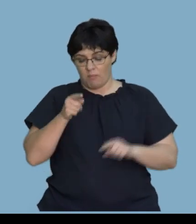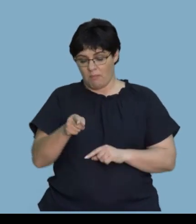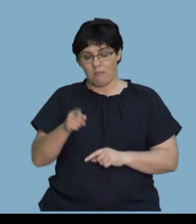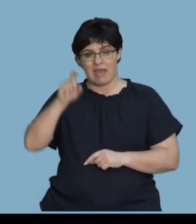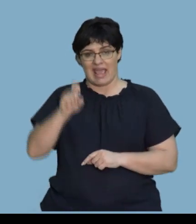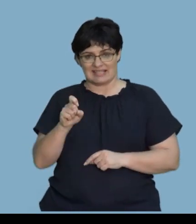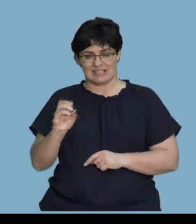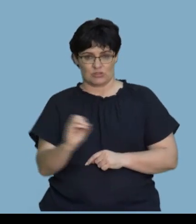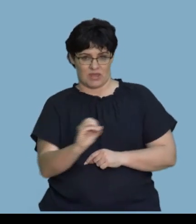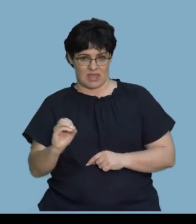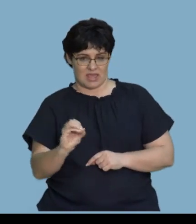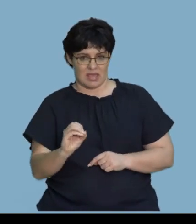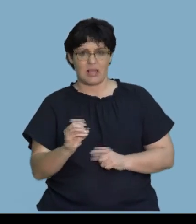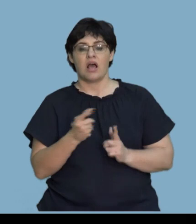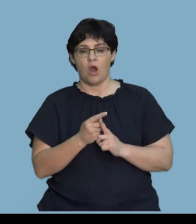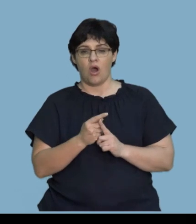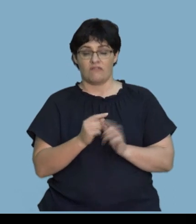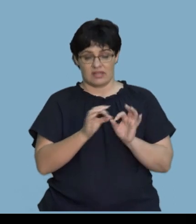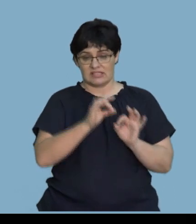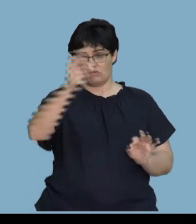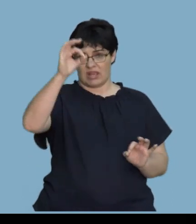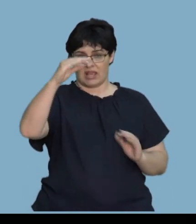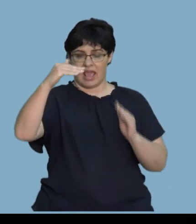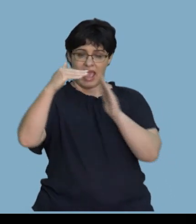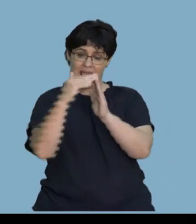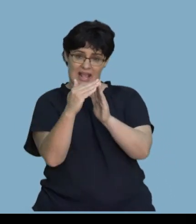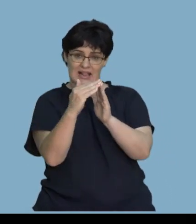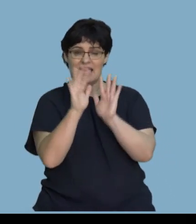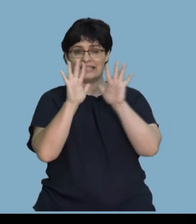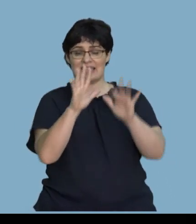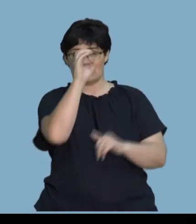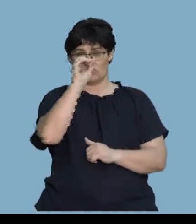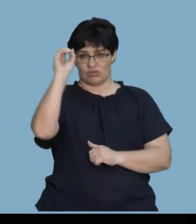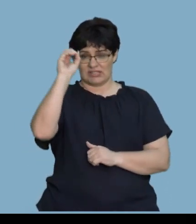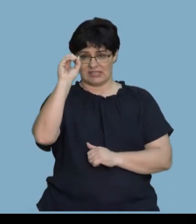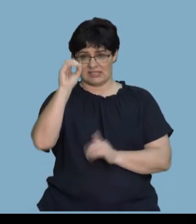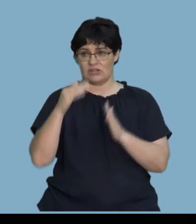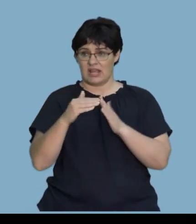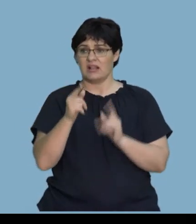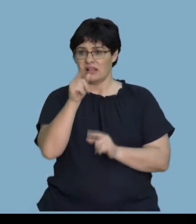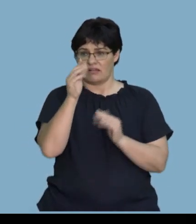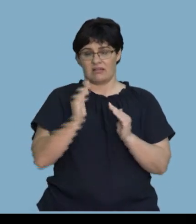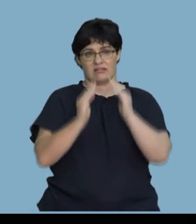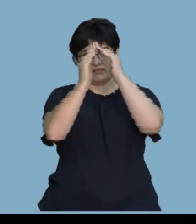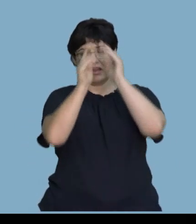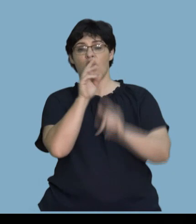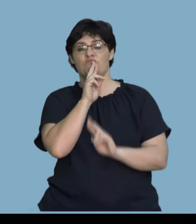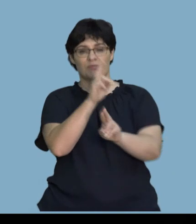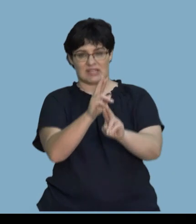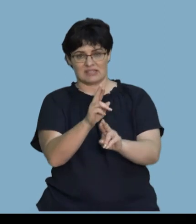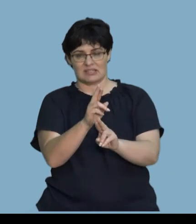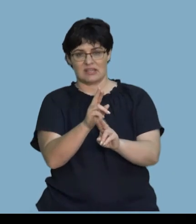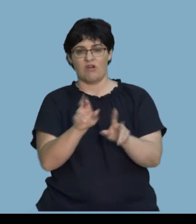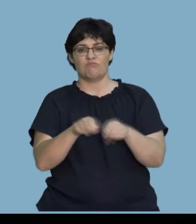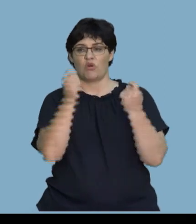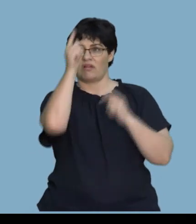the string at an angle of 10 degrees to the vertical. So that's the vertical, which is represented by the broken